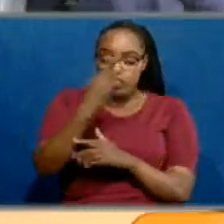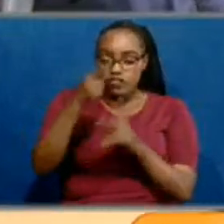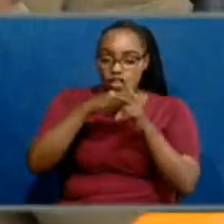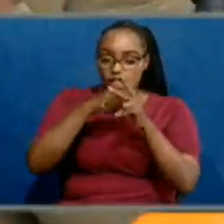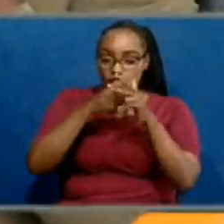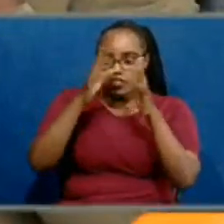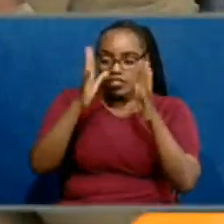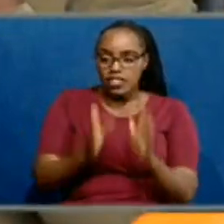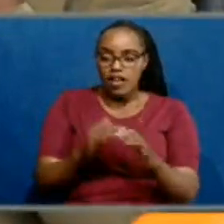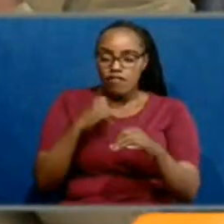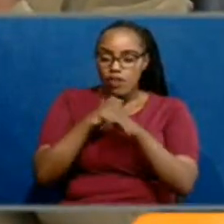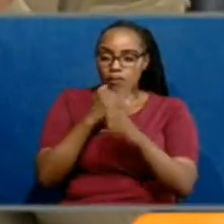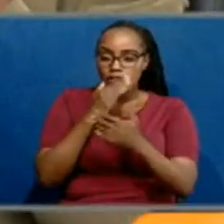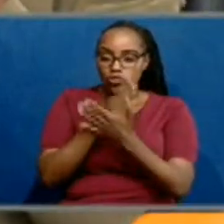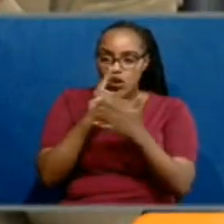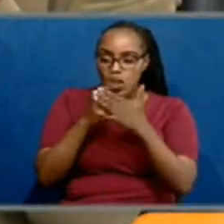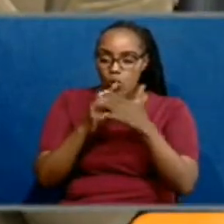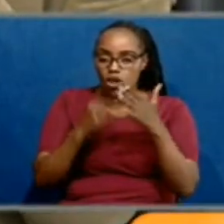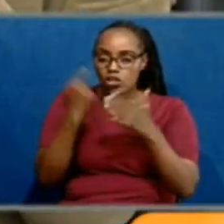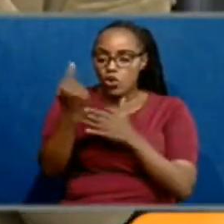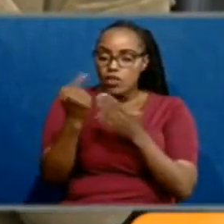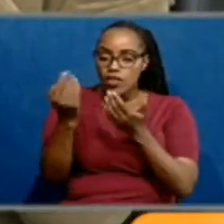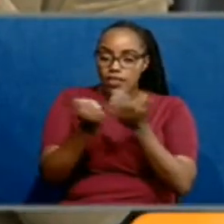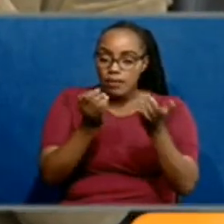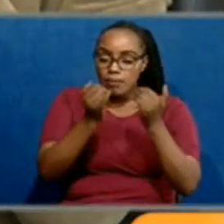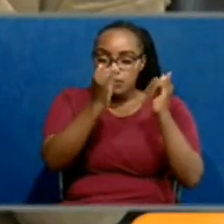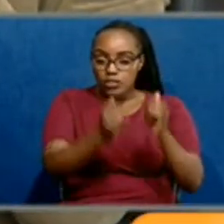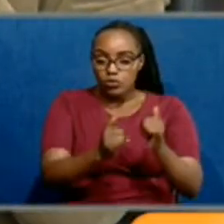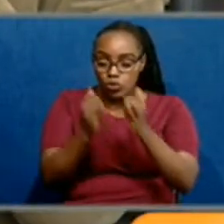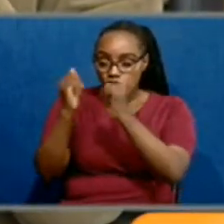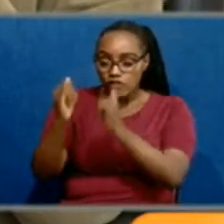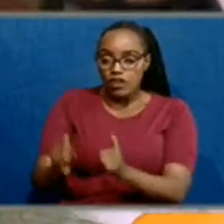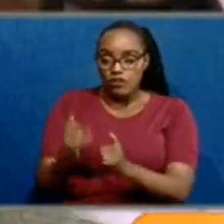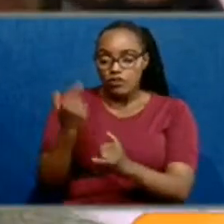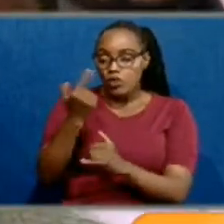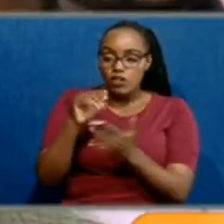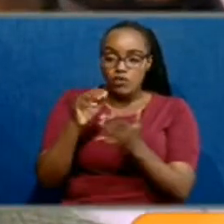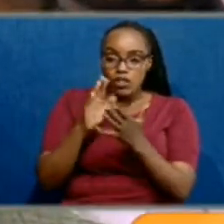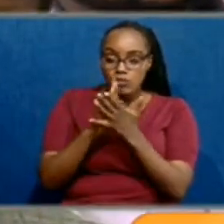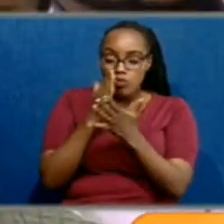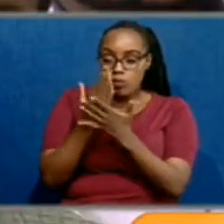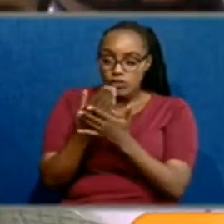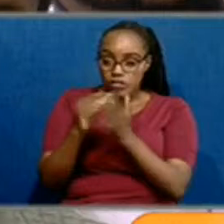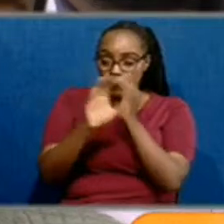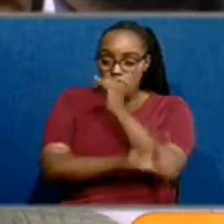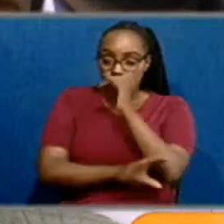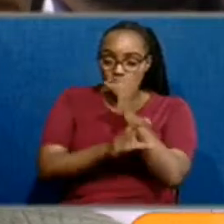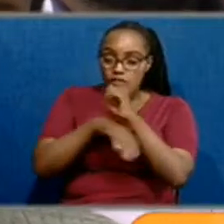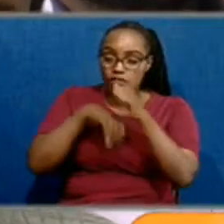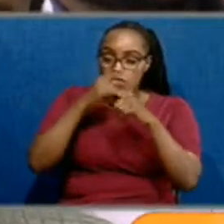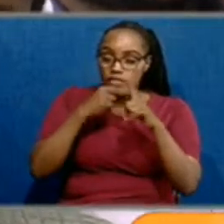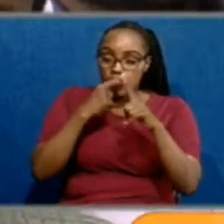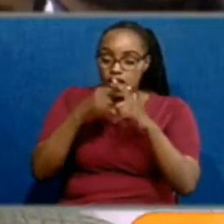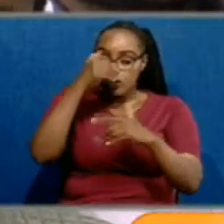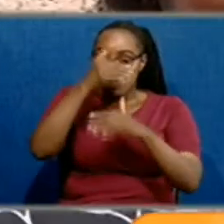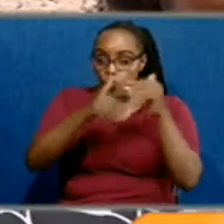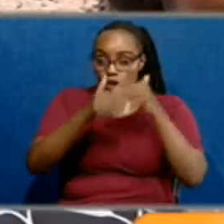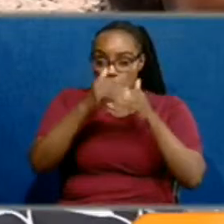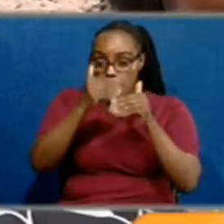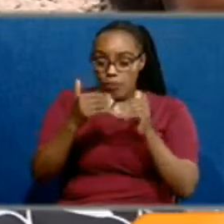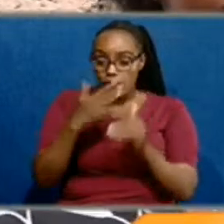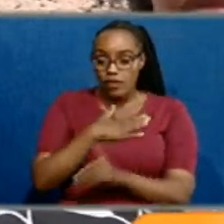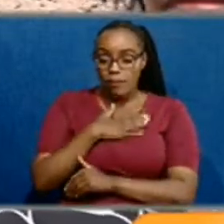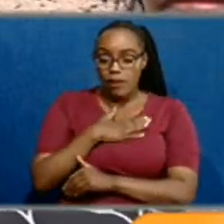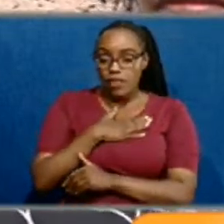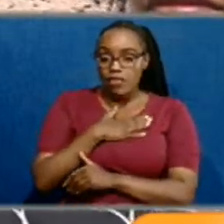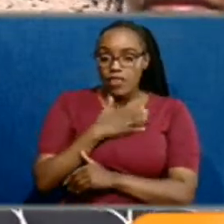engineers, ensuring that only qualified individuals operate in the country's construction and infrastructure sectors. The